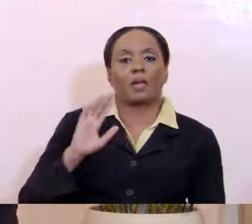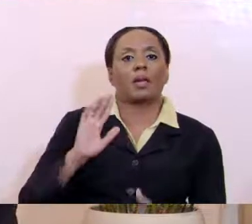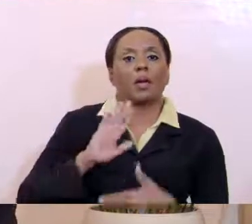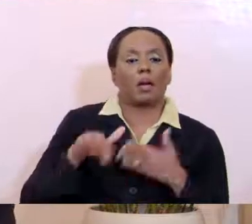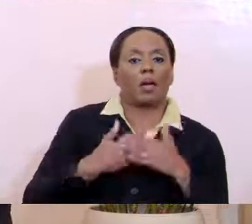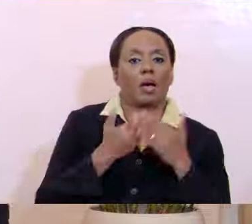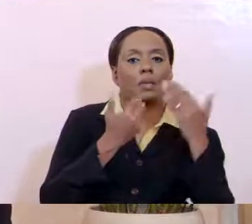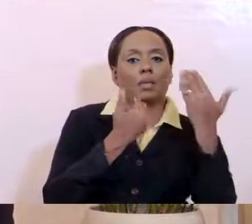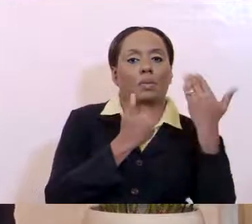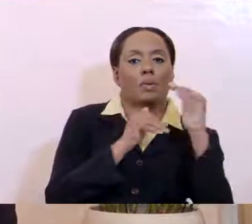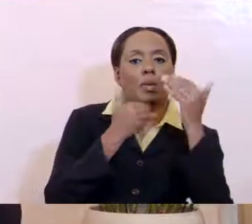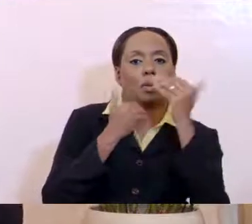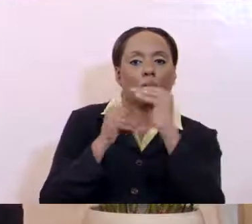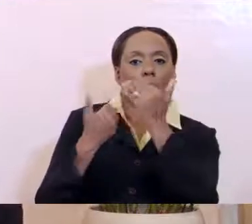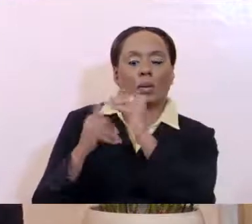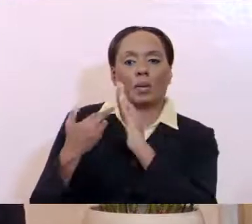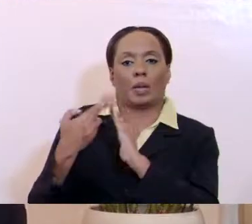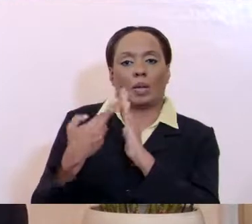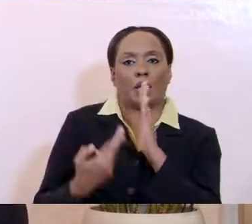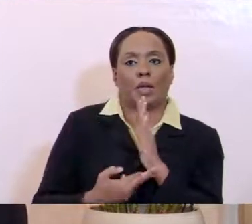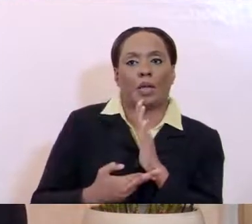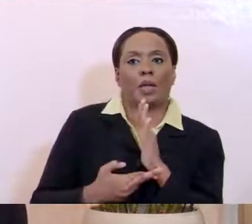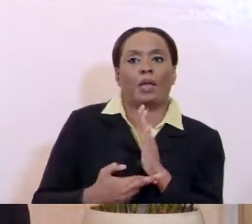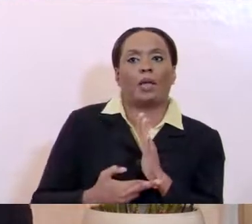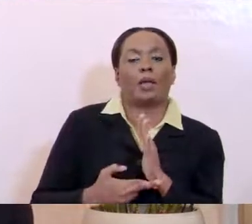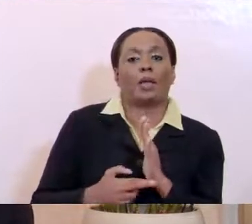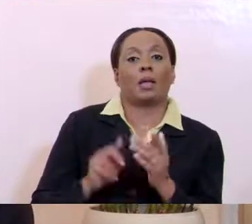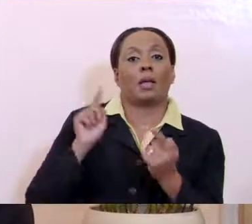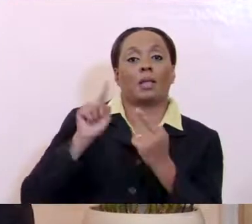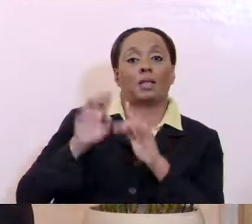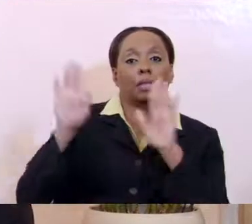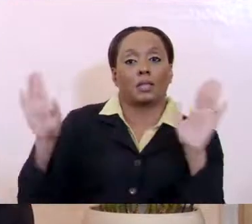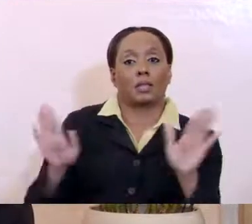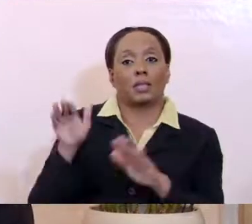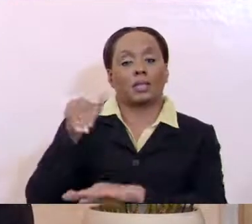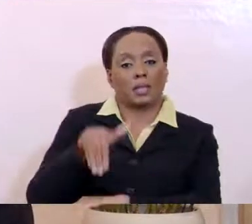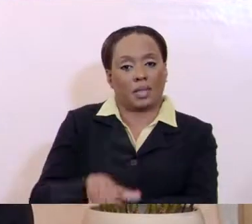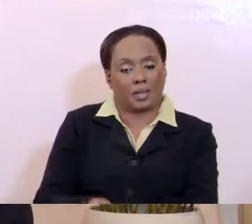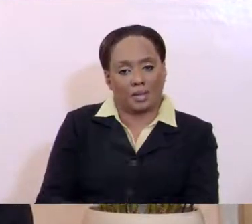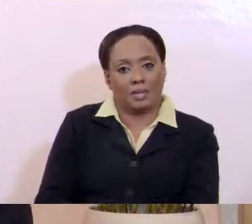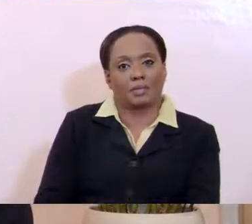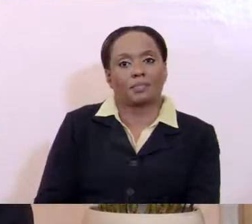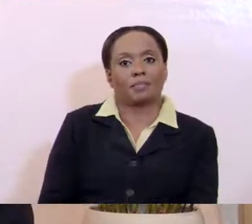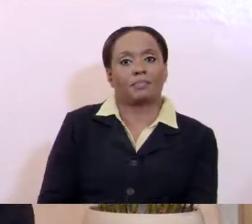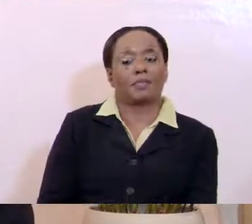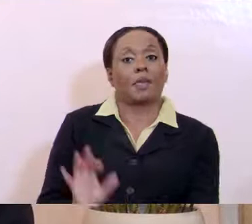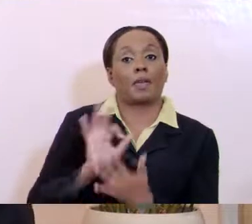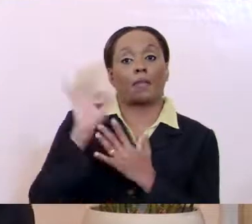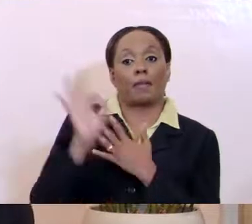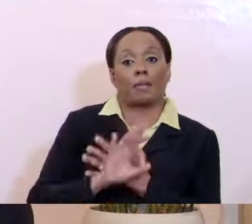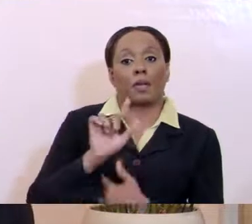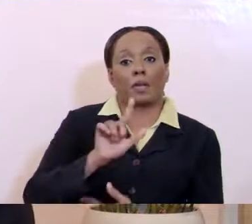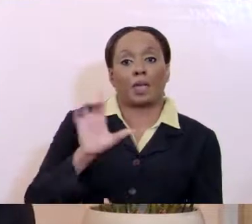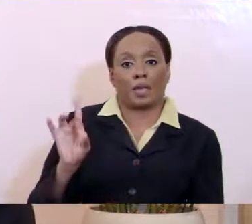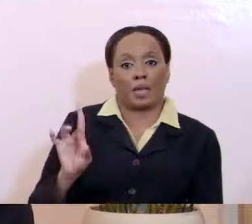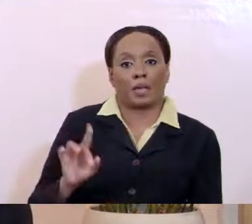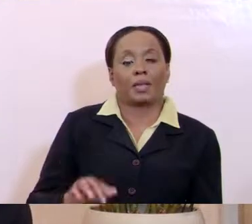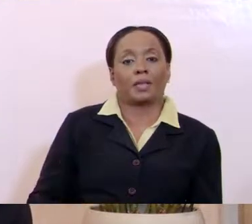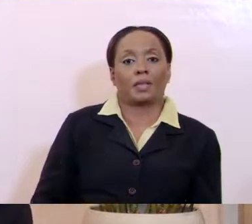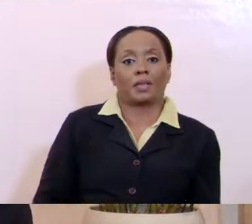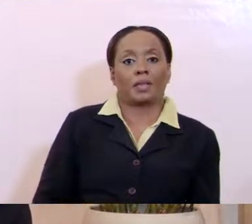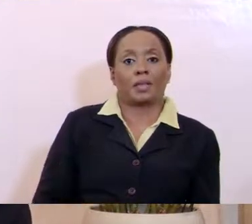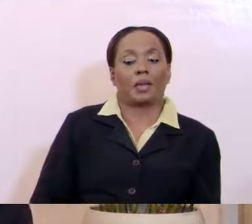continues unabated until Sunday night. The measures announced by the Honourable Prime Minister will take effect from